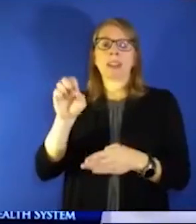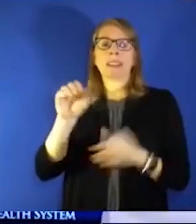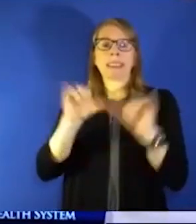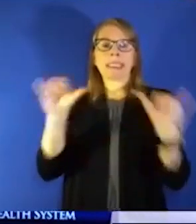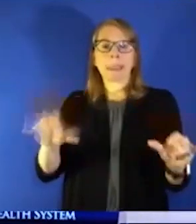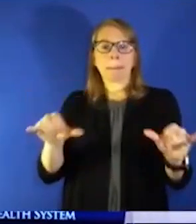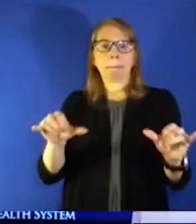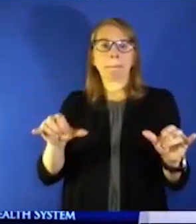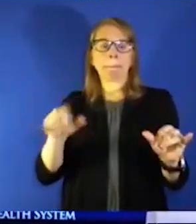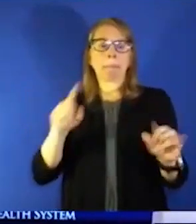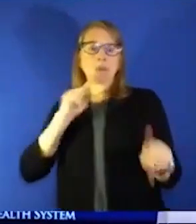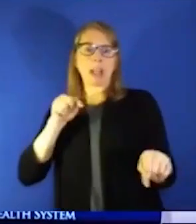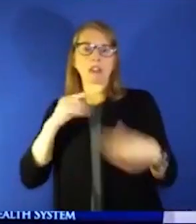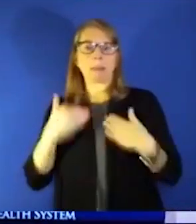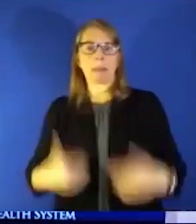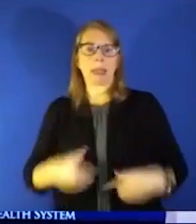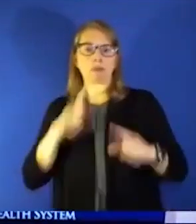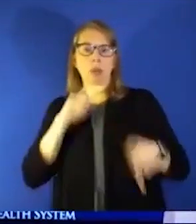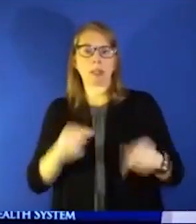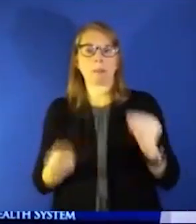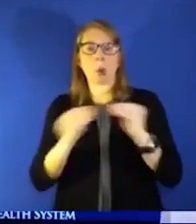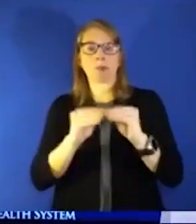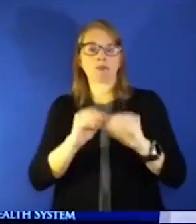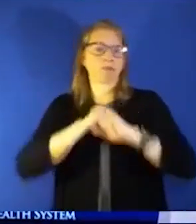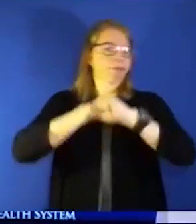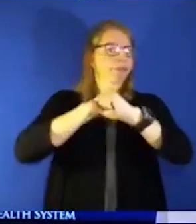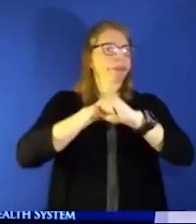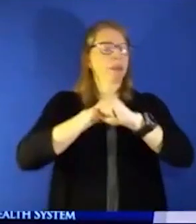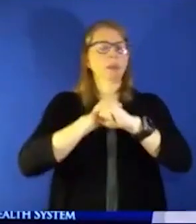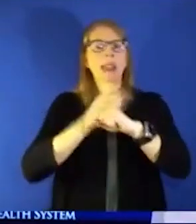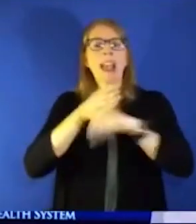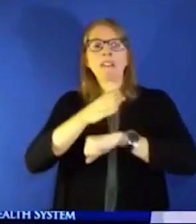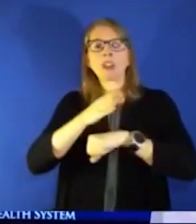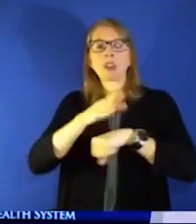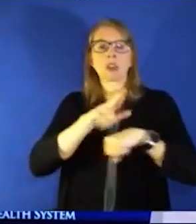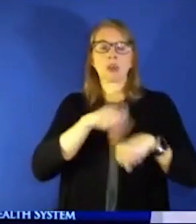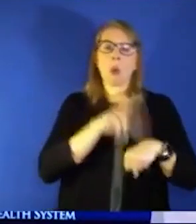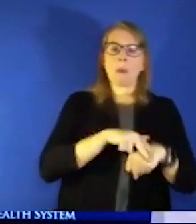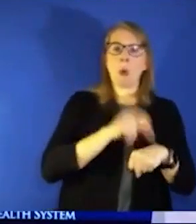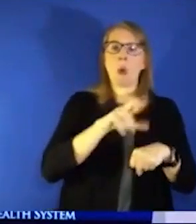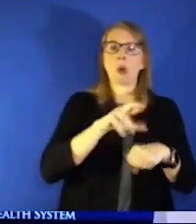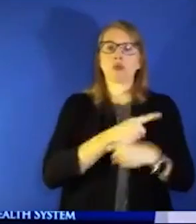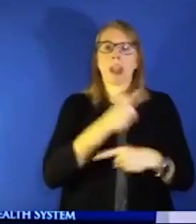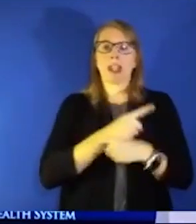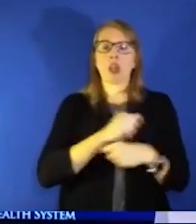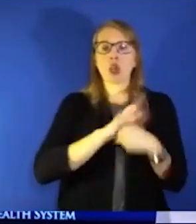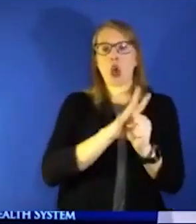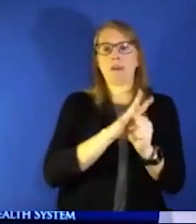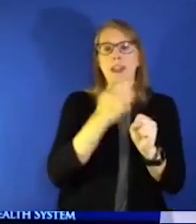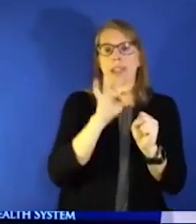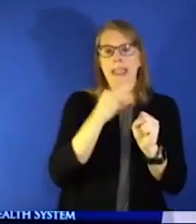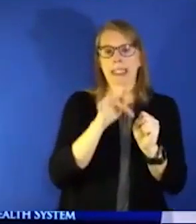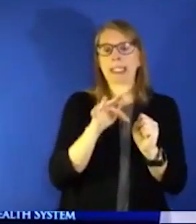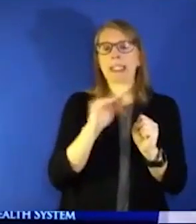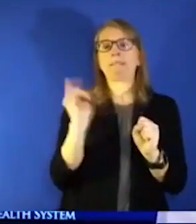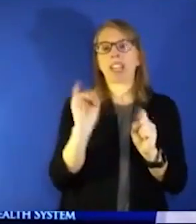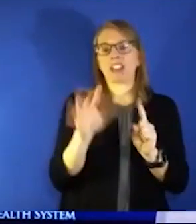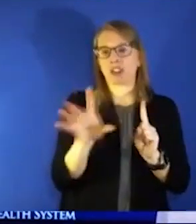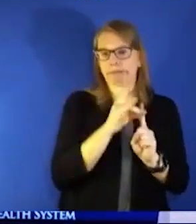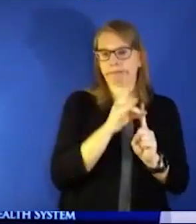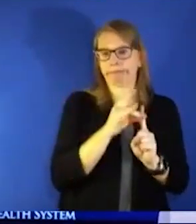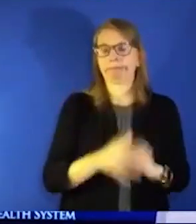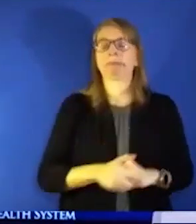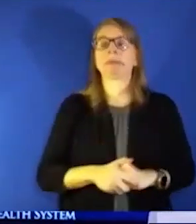reaction that you get after even having normal or regular COVID-19 infection. And so these